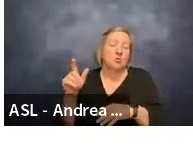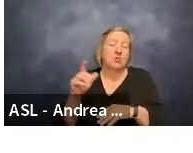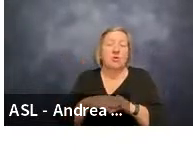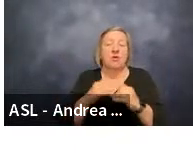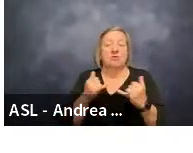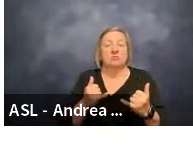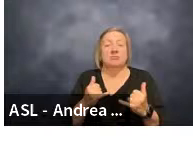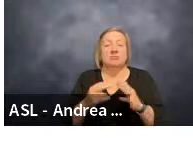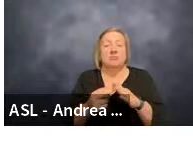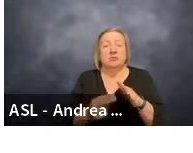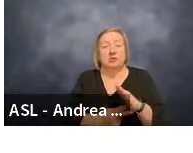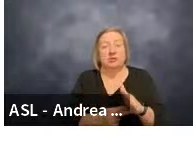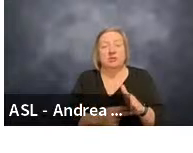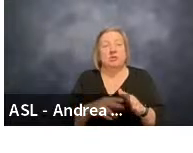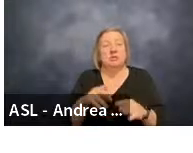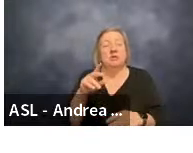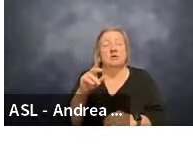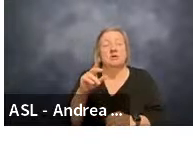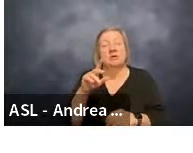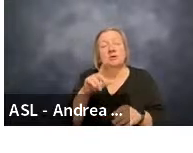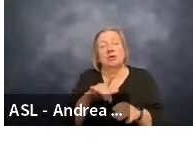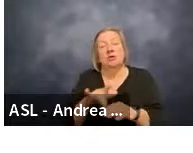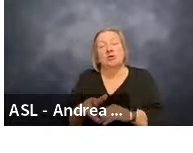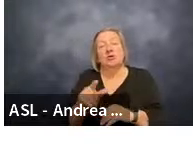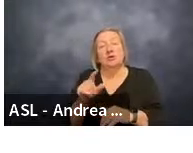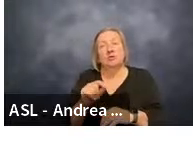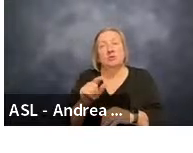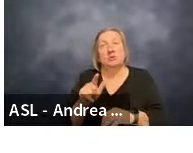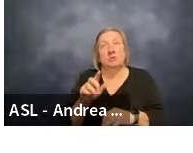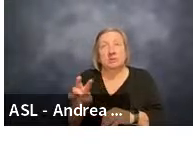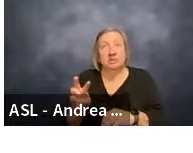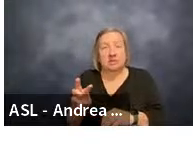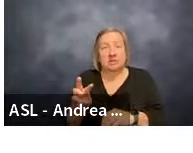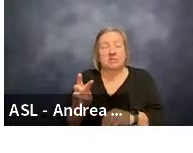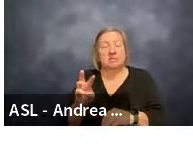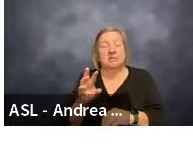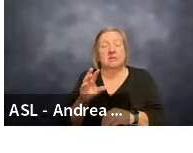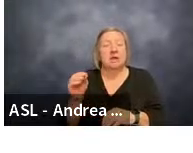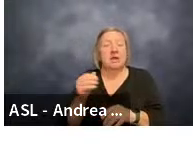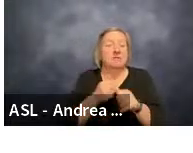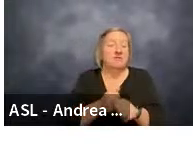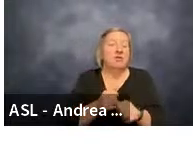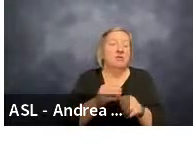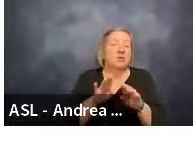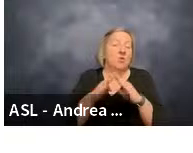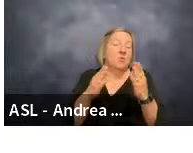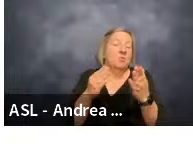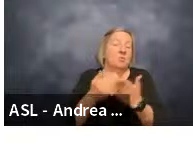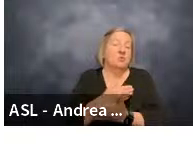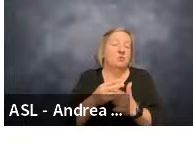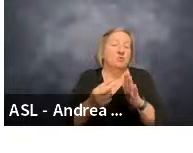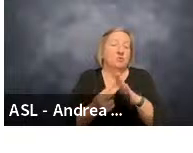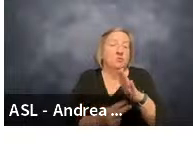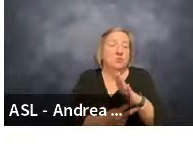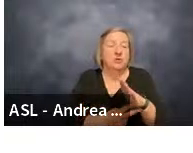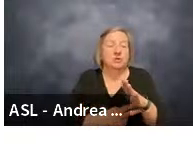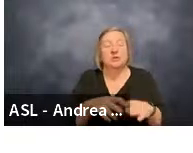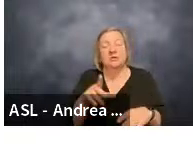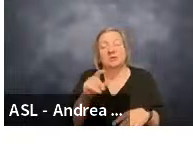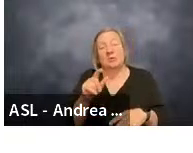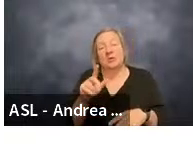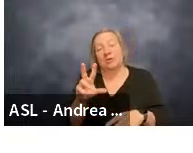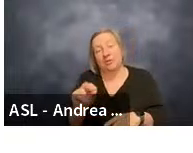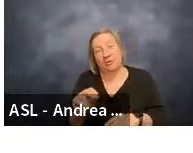existing bridges in about early 2026, as well as following the opening of the new bridge in the early